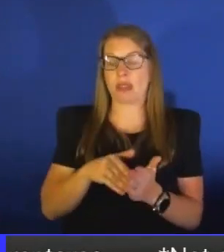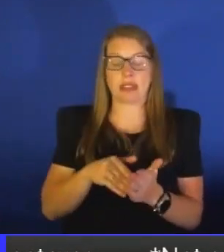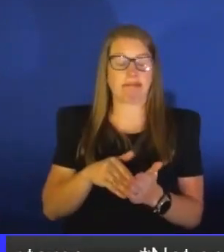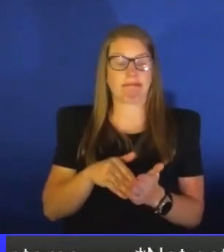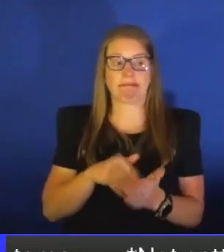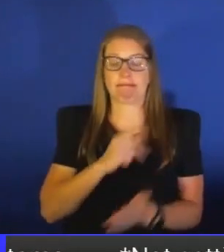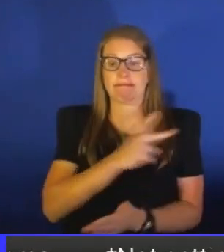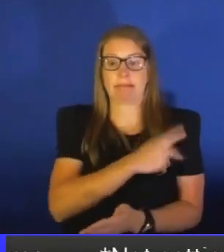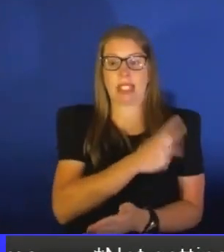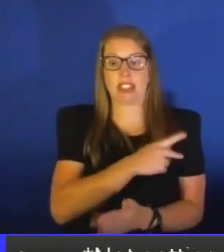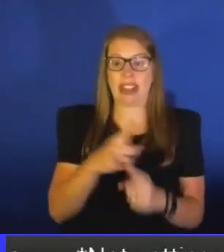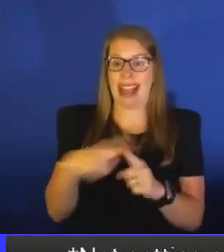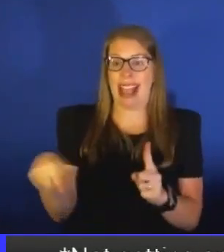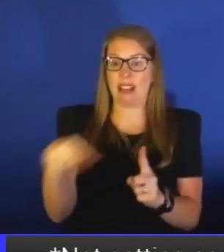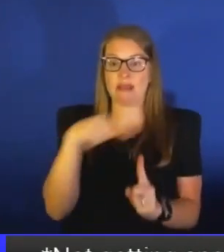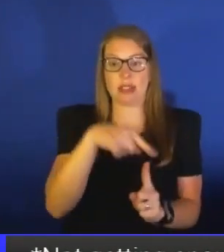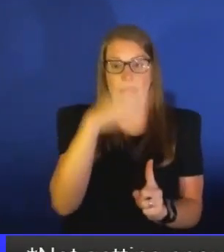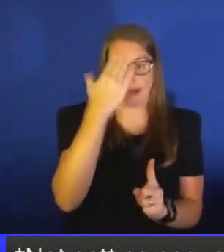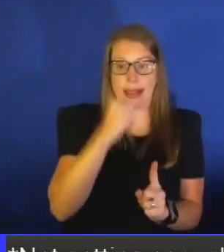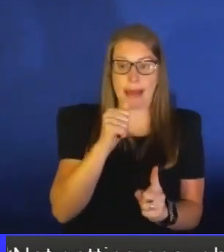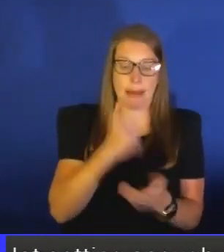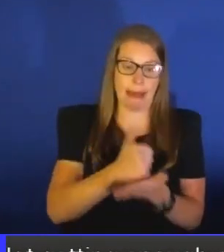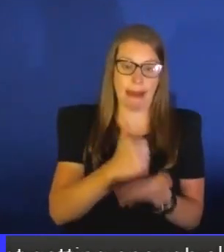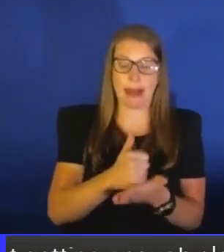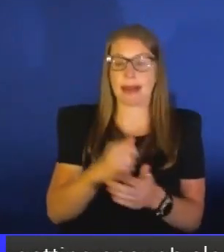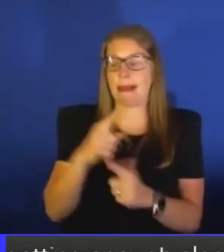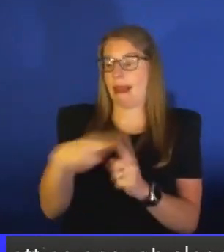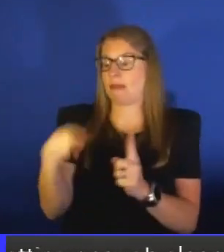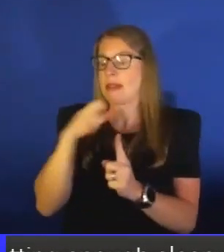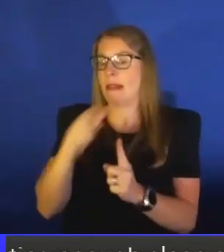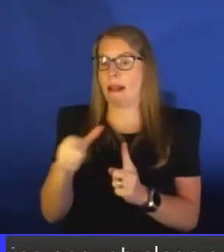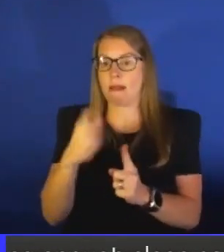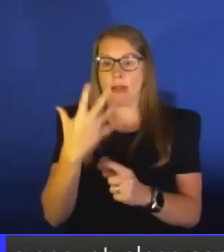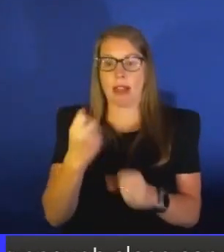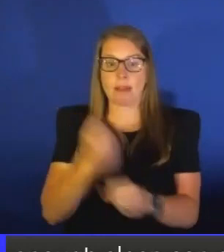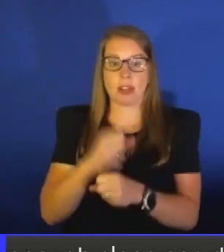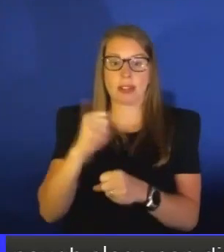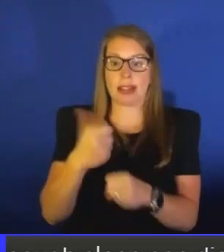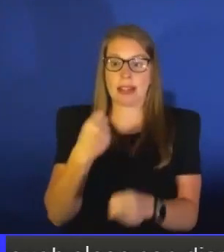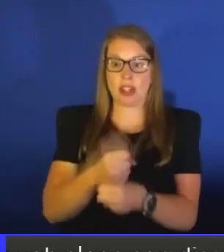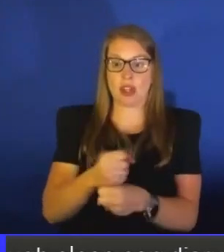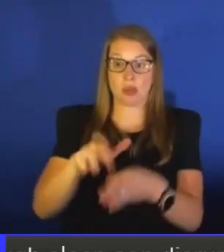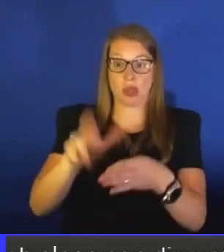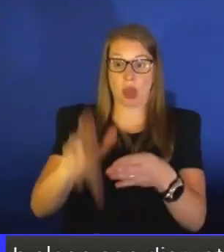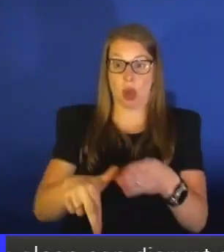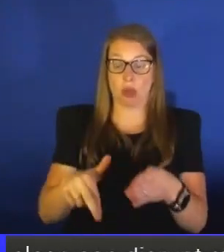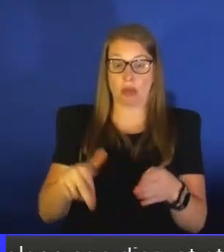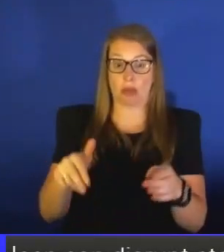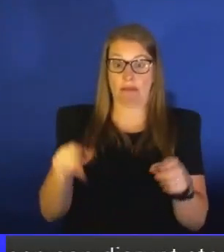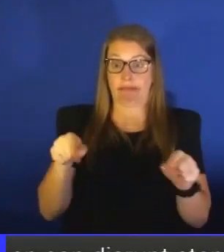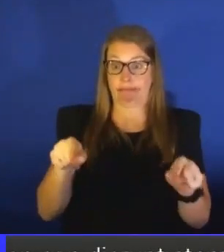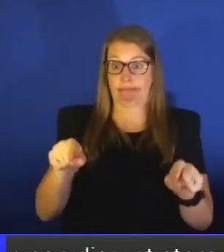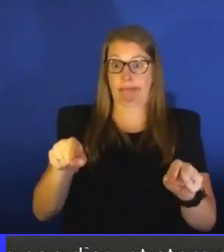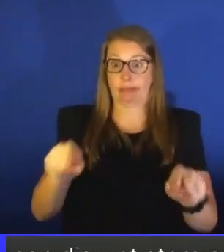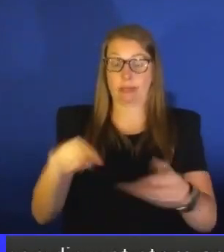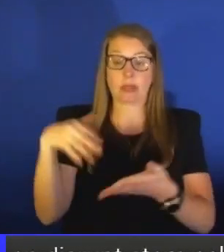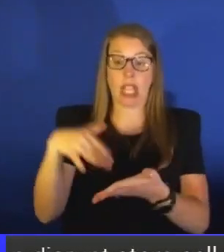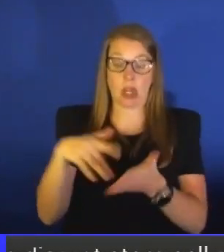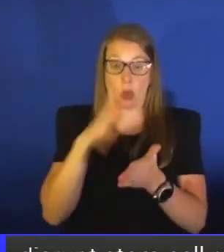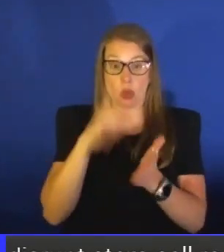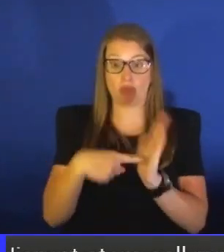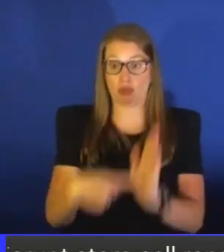them were on a sleep aid and half were not, and they look at 5 years, 10 years outcomes. And quite often studies will show there is